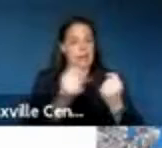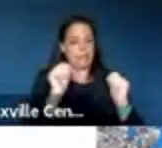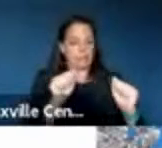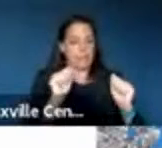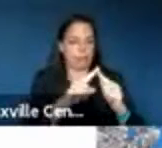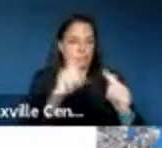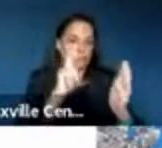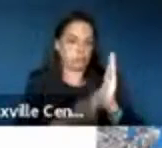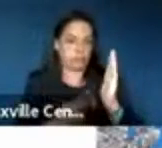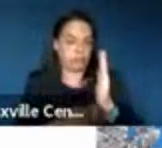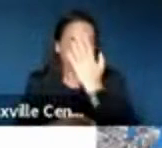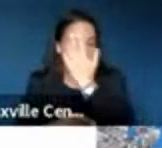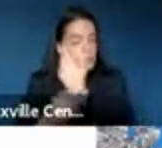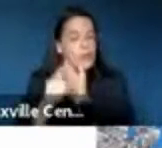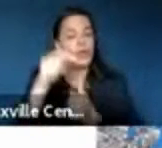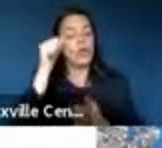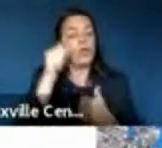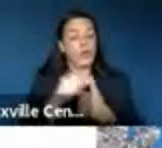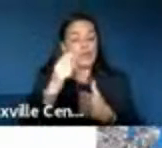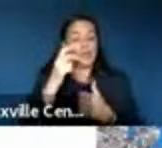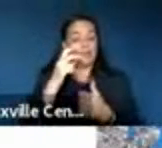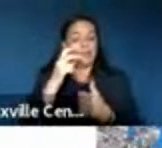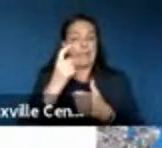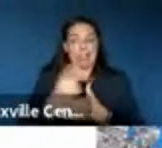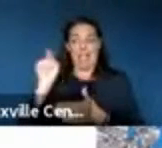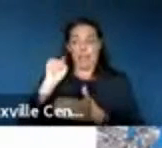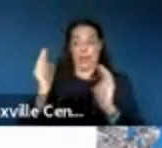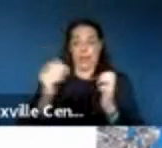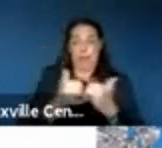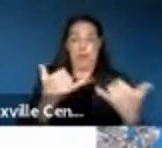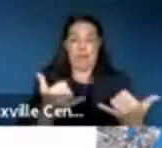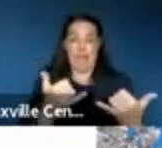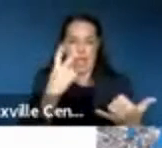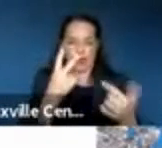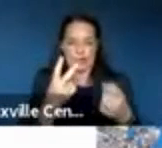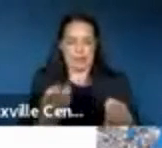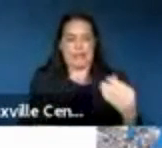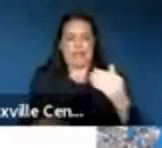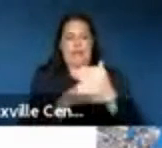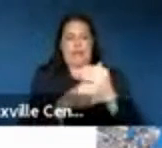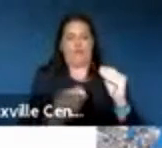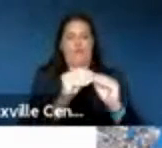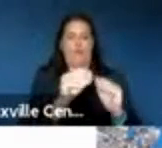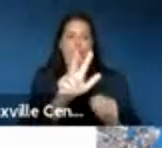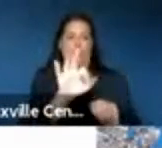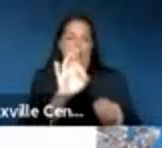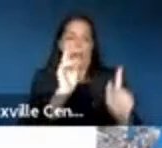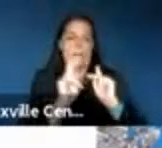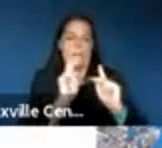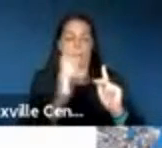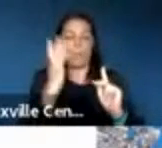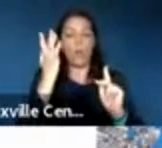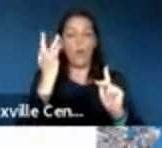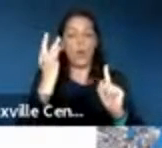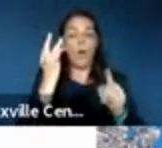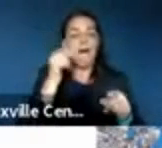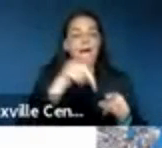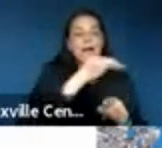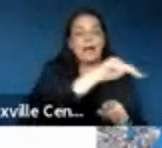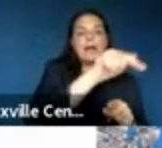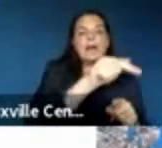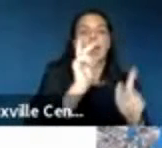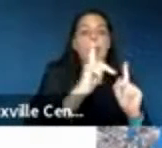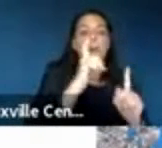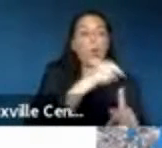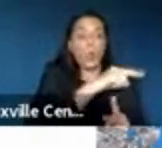39 people from this time last week. That comes as a result of cross-training more of our team members so they are well equipped to